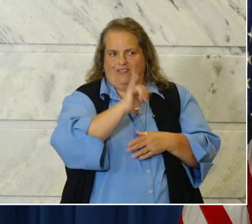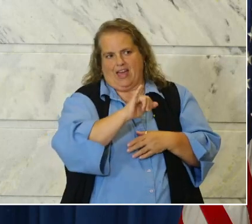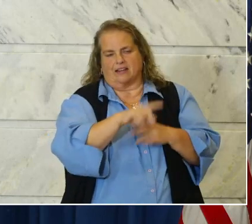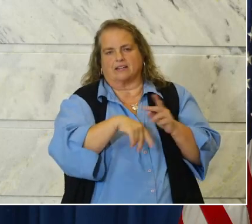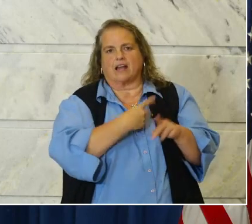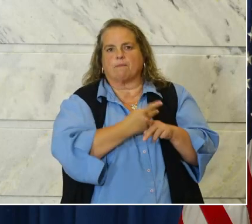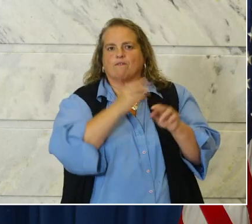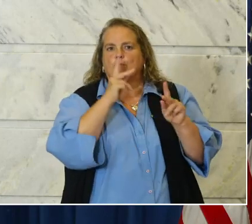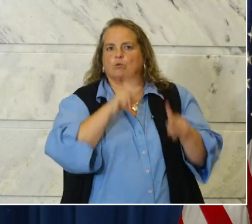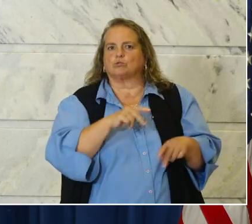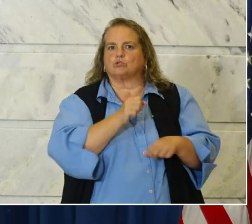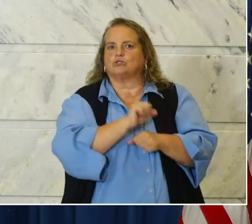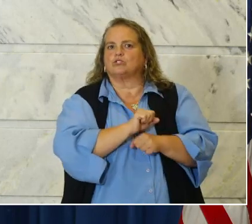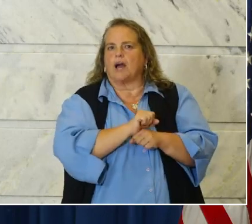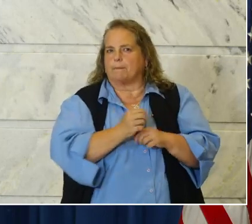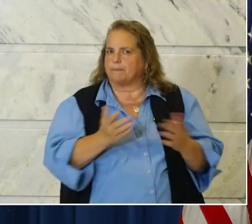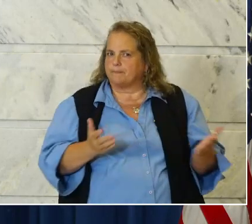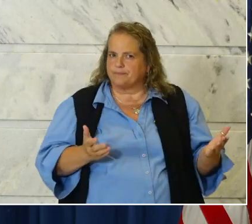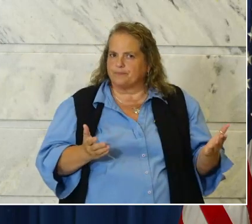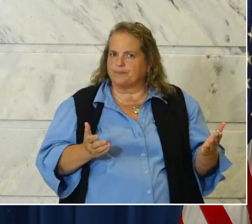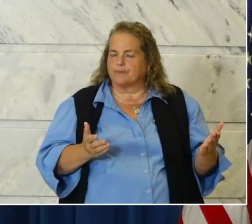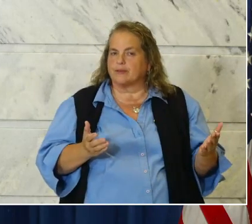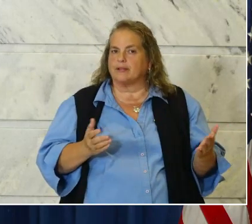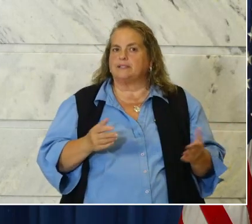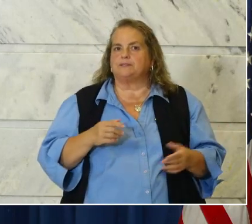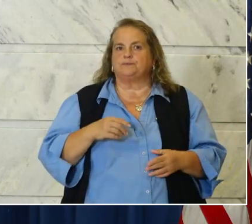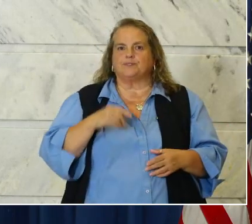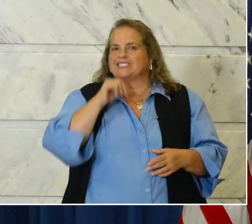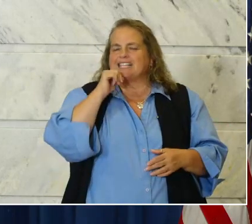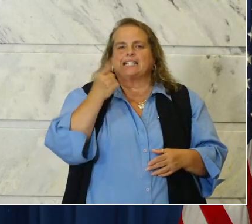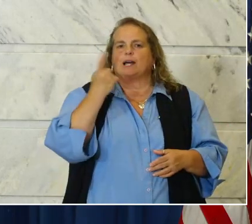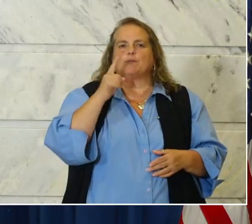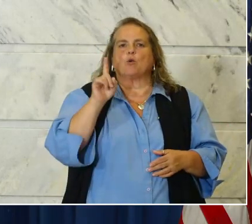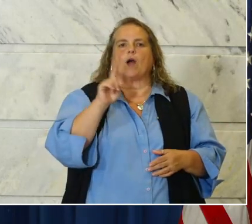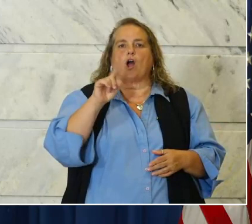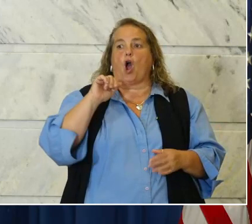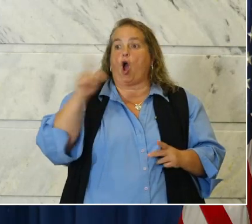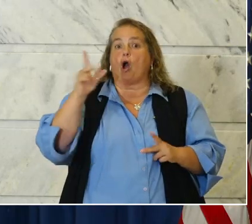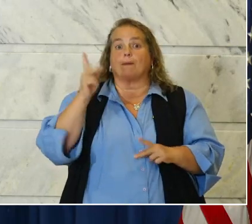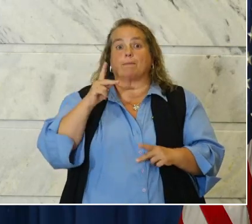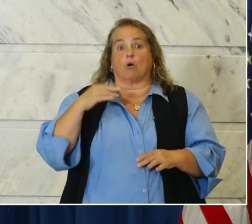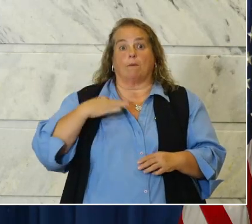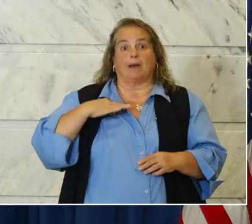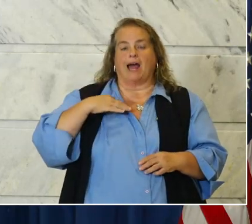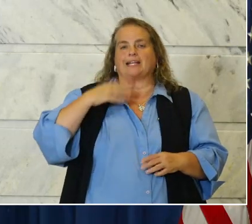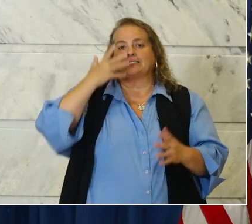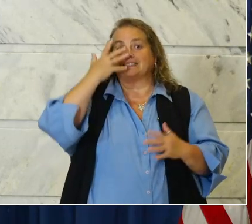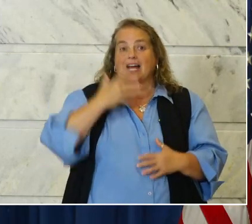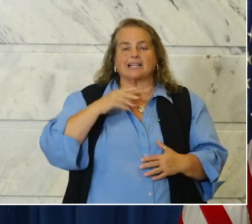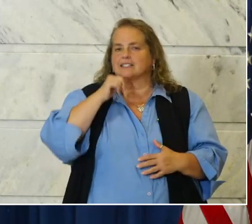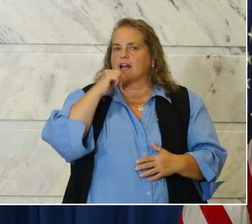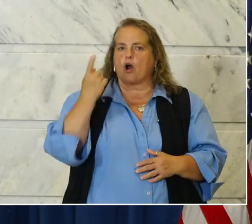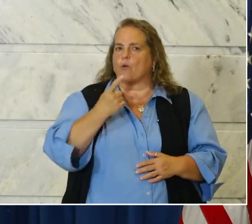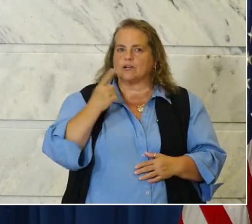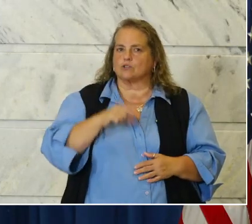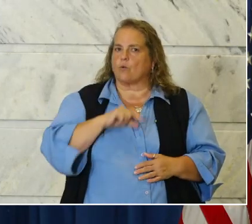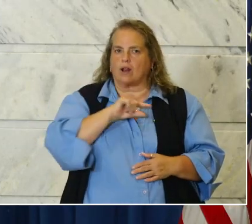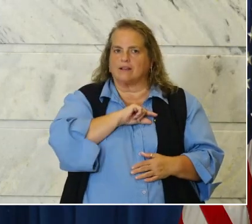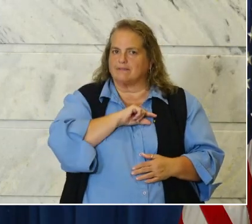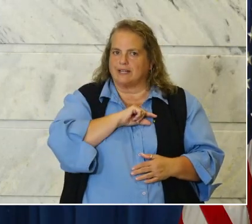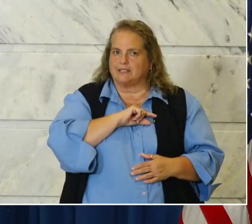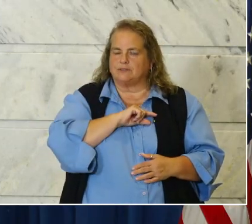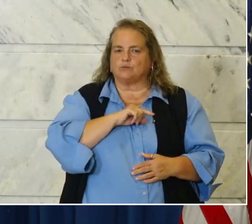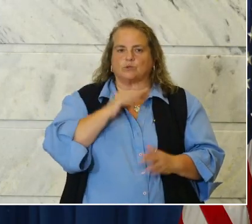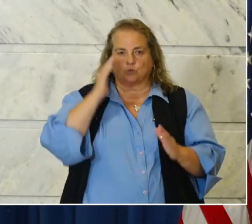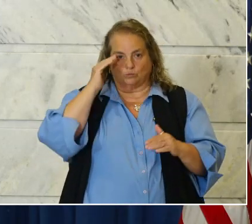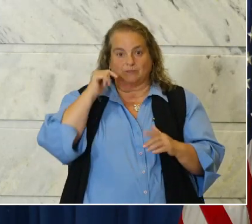benefits in certain situations. It's not something where, remember, everybody who applies, sadly, doesn't always qualify, though I hope